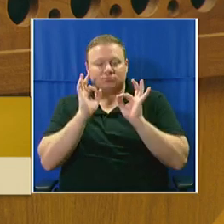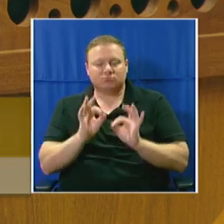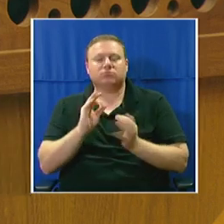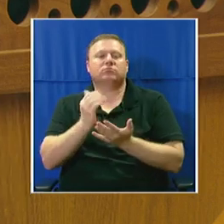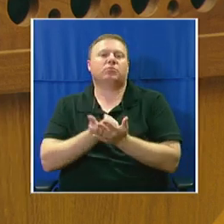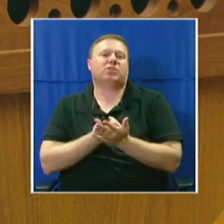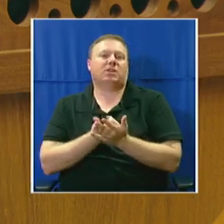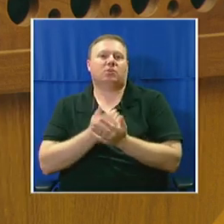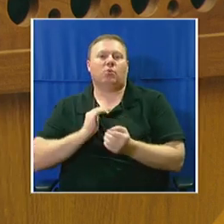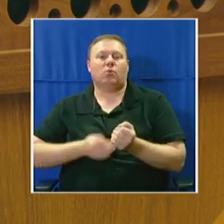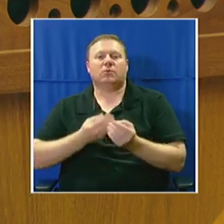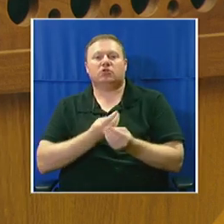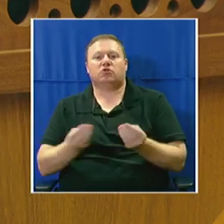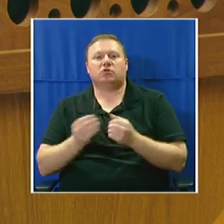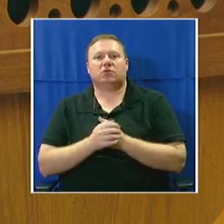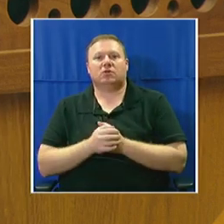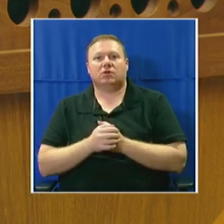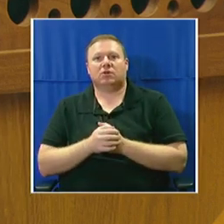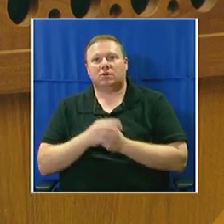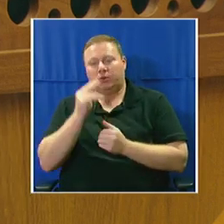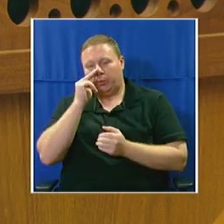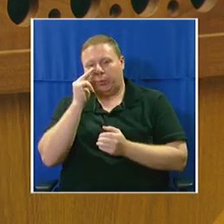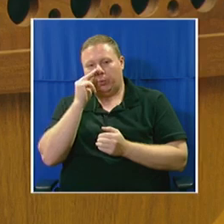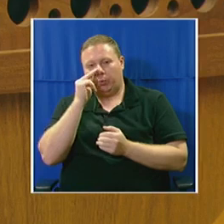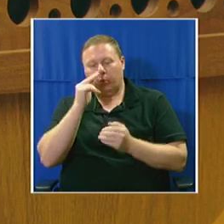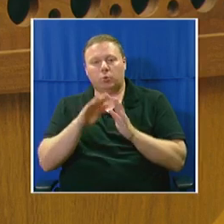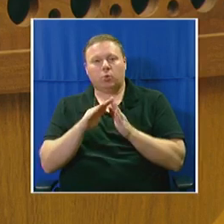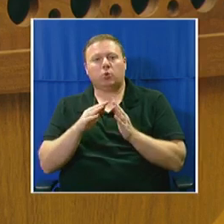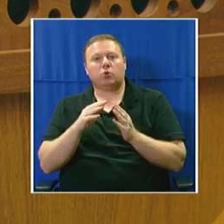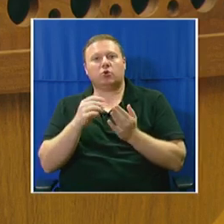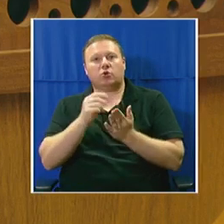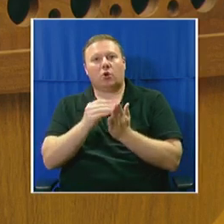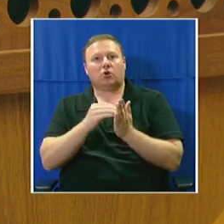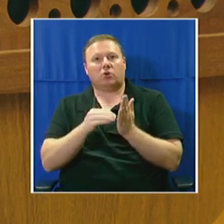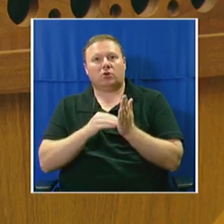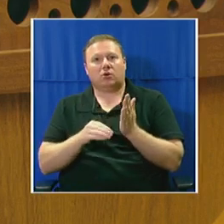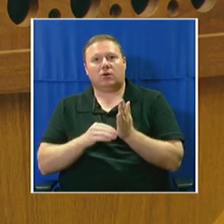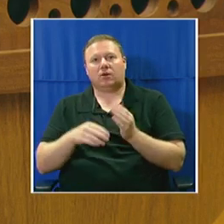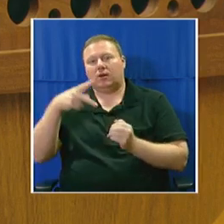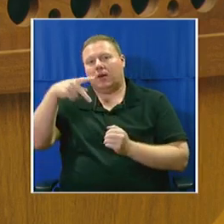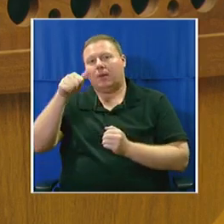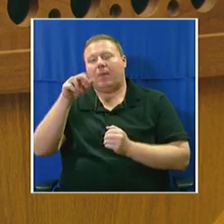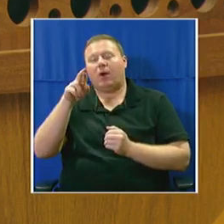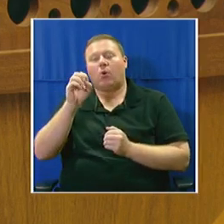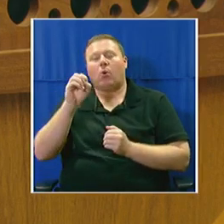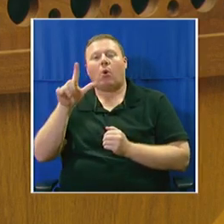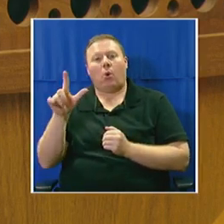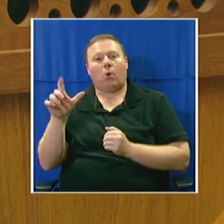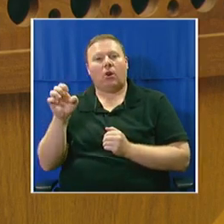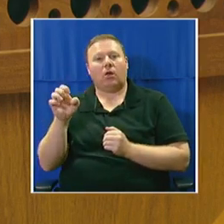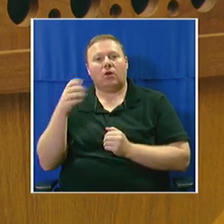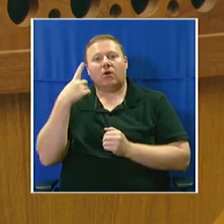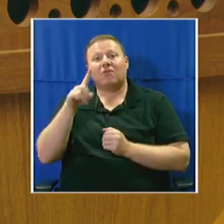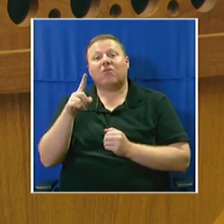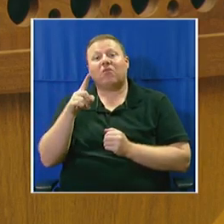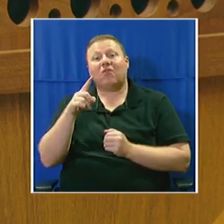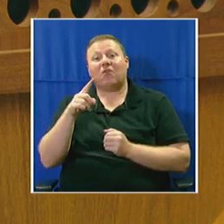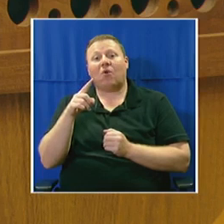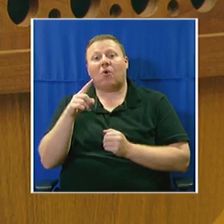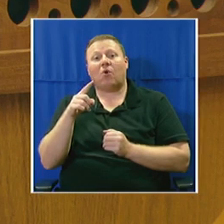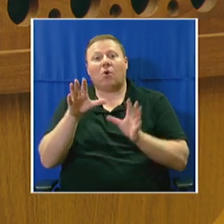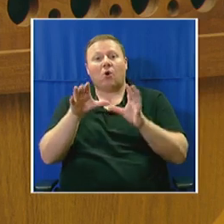as Sap's social welfare department and the judicial system for failing to protect women and